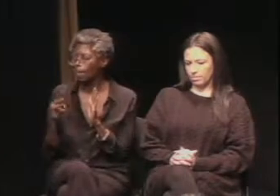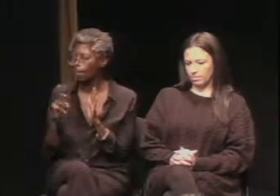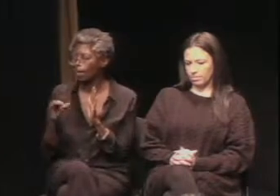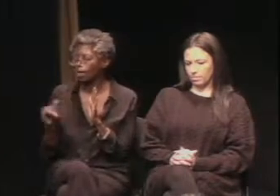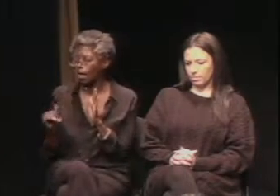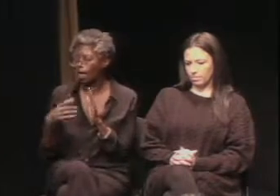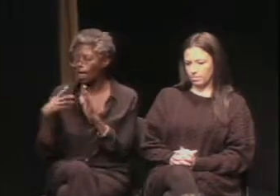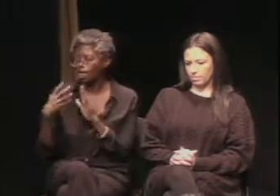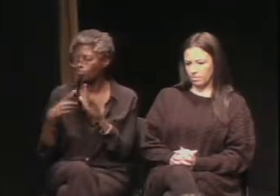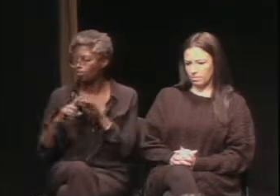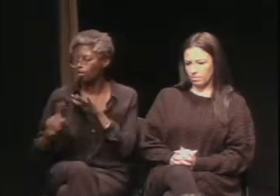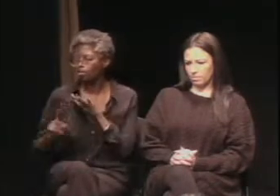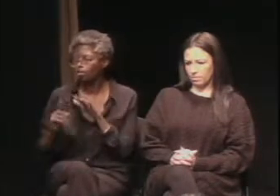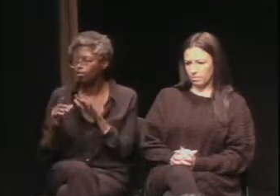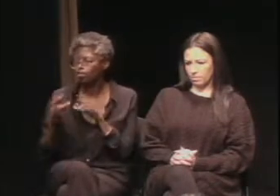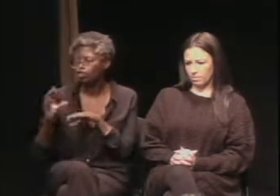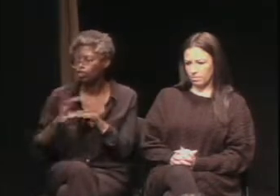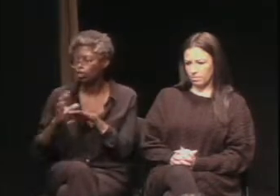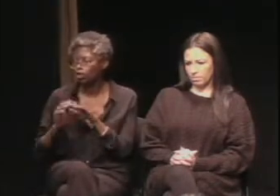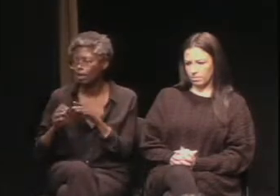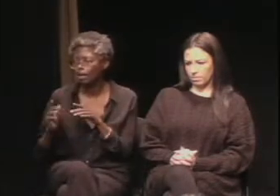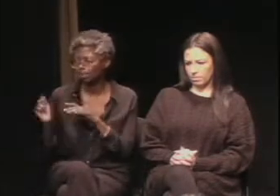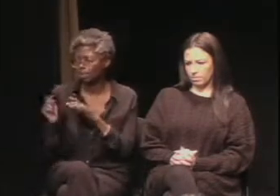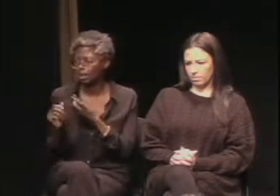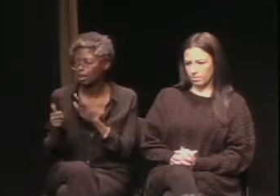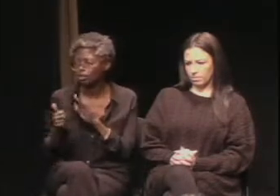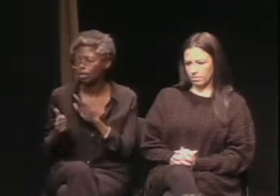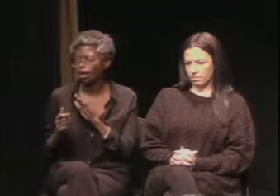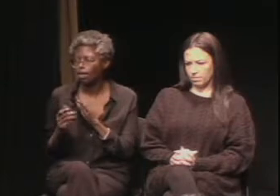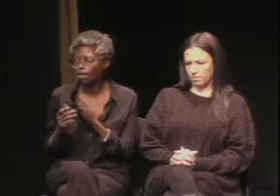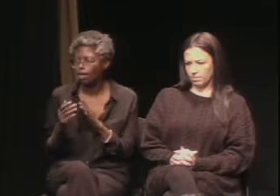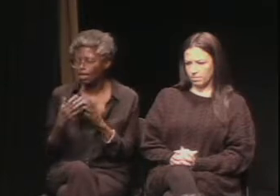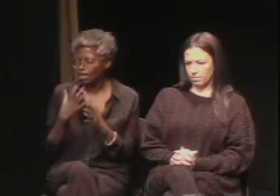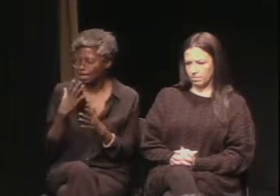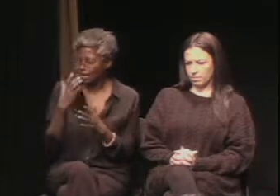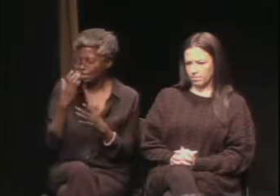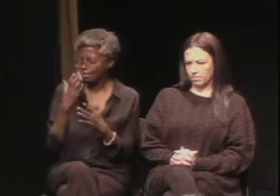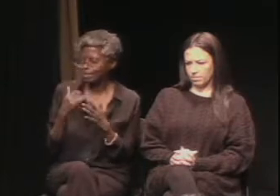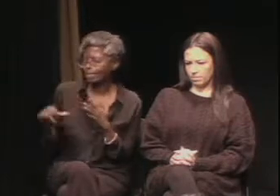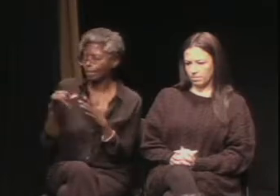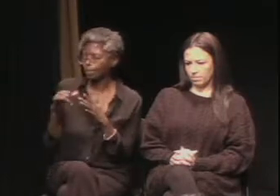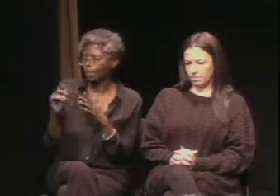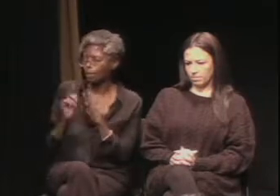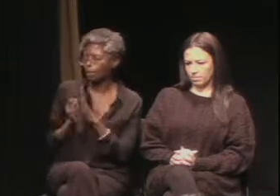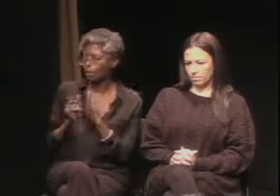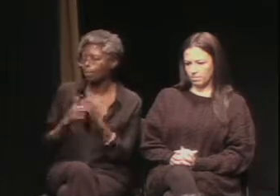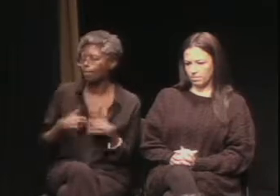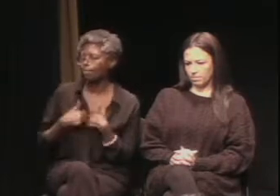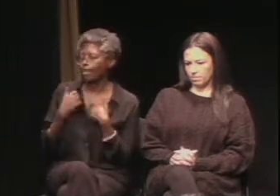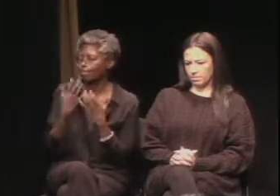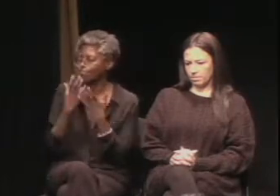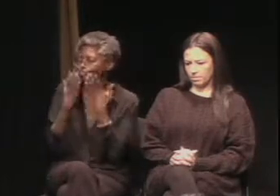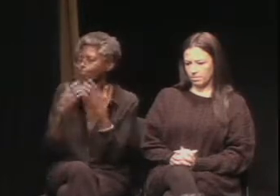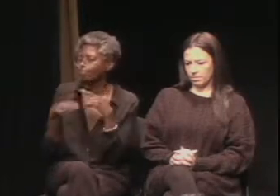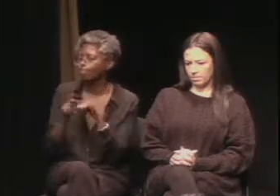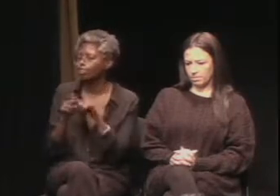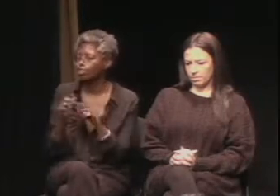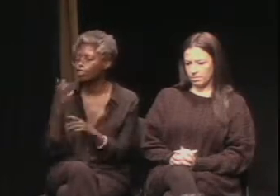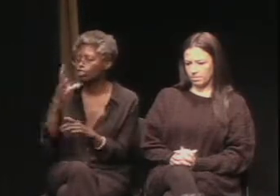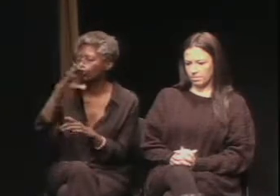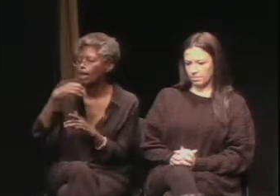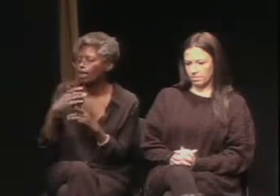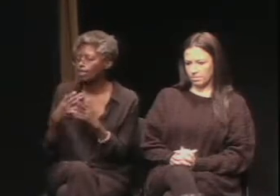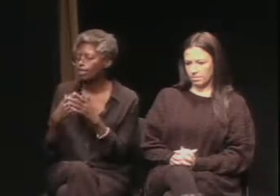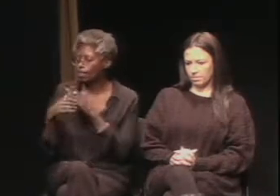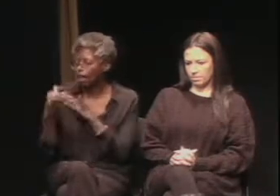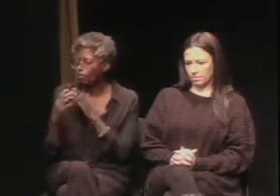on herself reminded me of a similarly embarrassing moment in my own life. There was something so strangely comforting about reading how